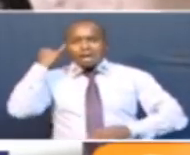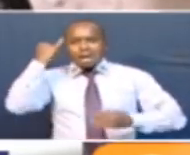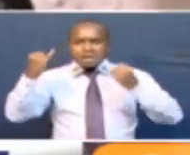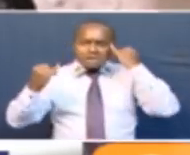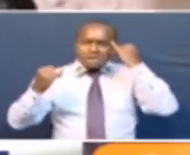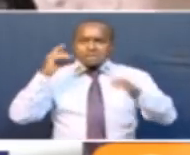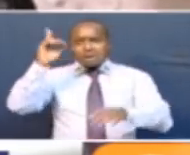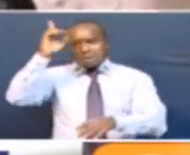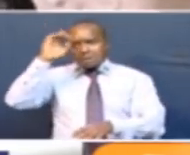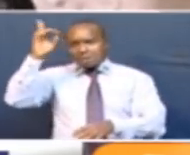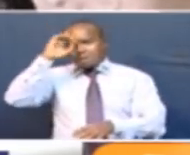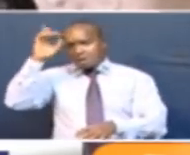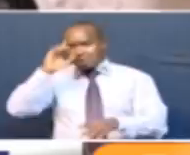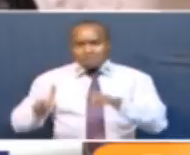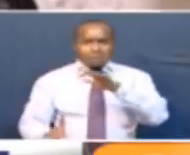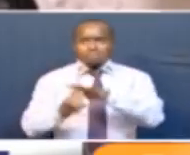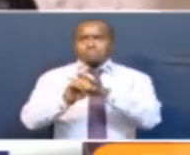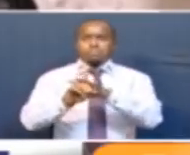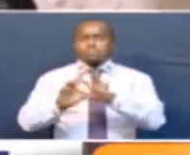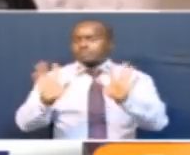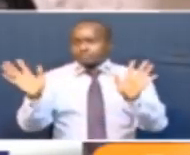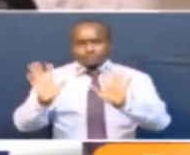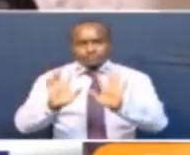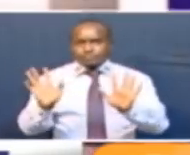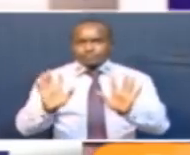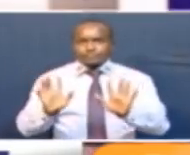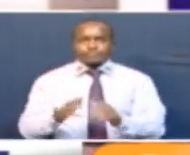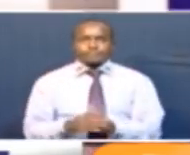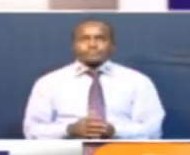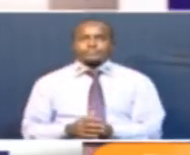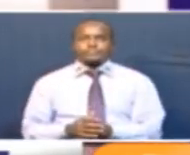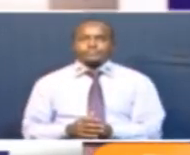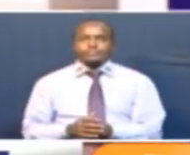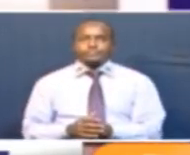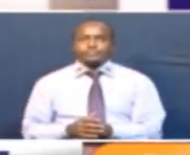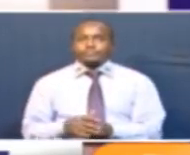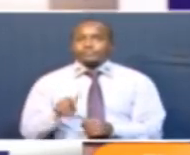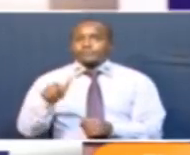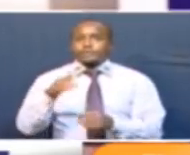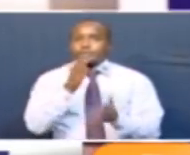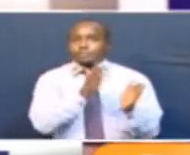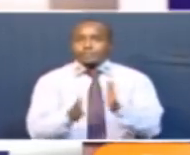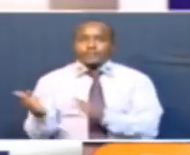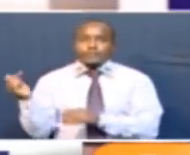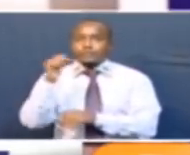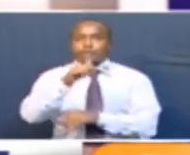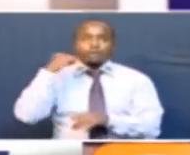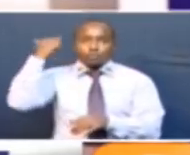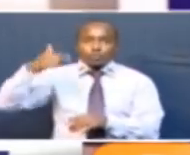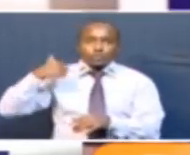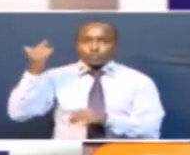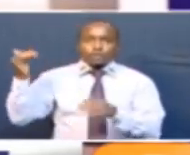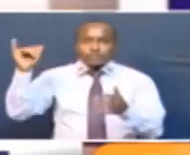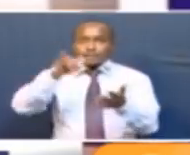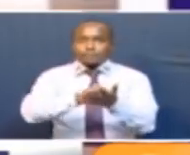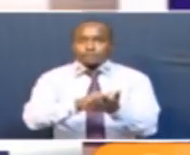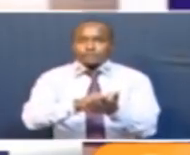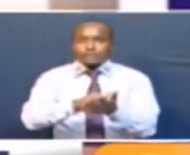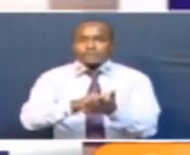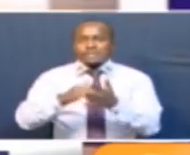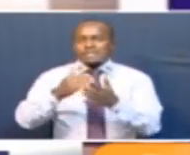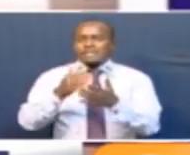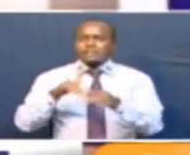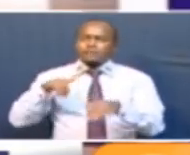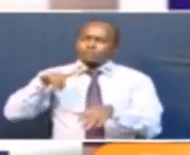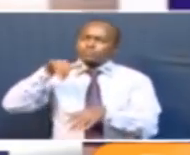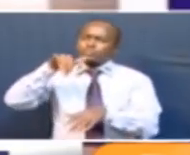possible causes of the disappearance of the aircraft. It was destined for Wilson Airport, and it was decided at some